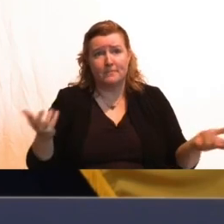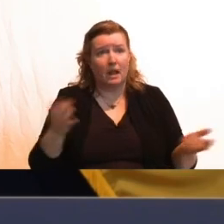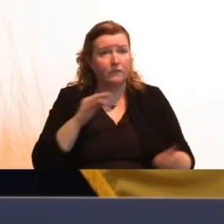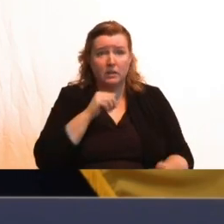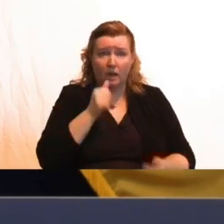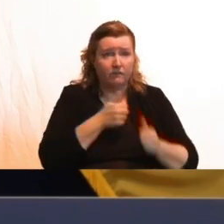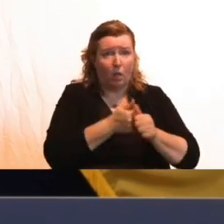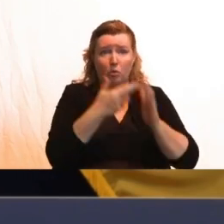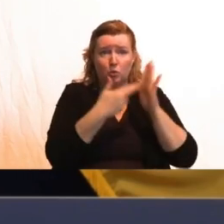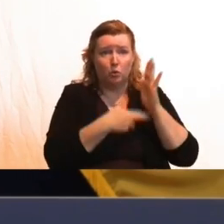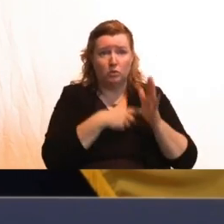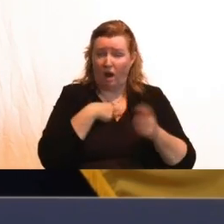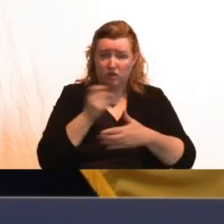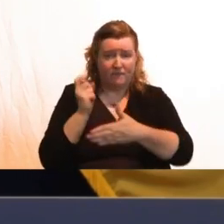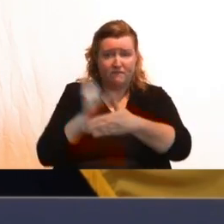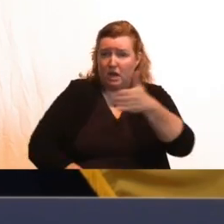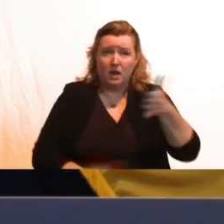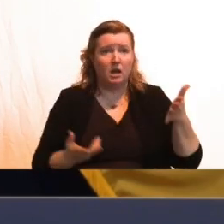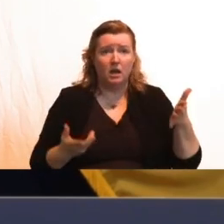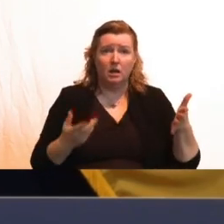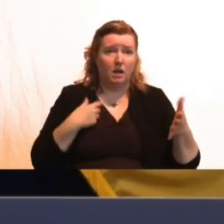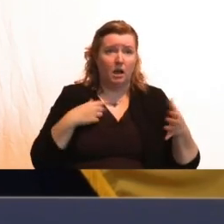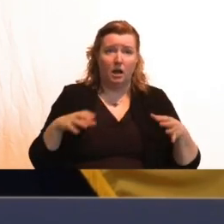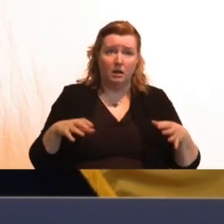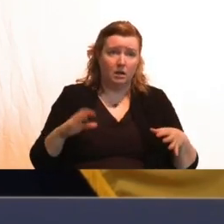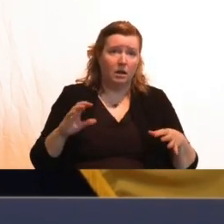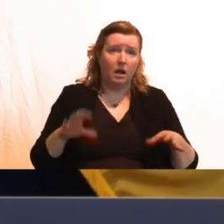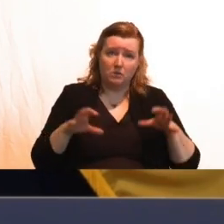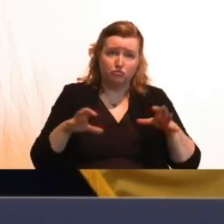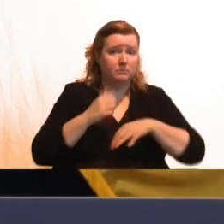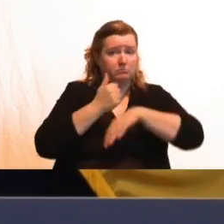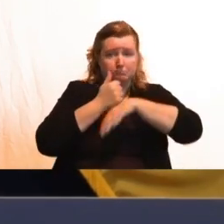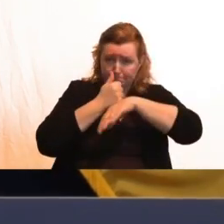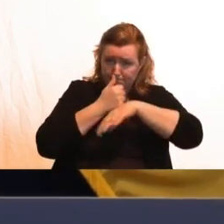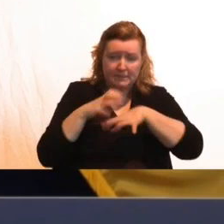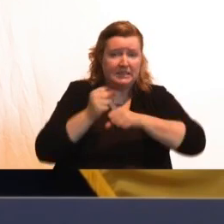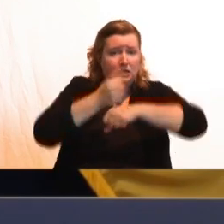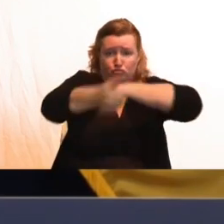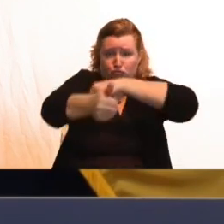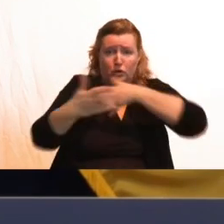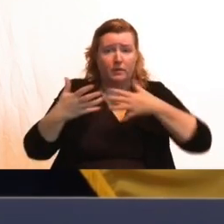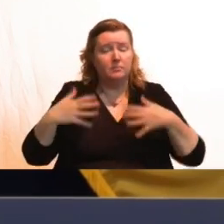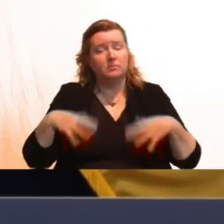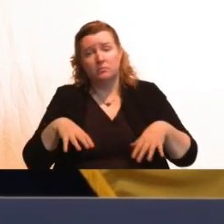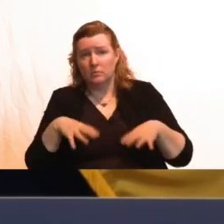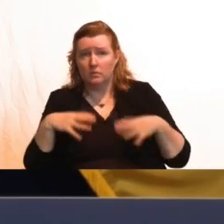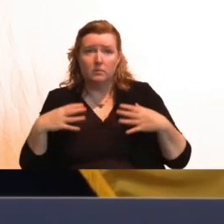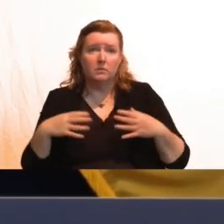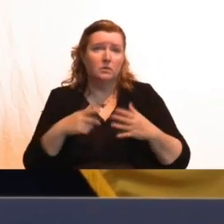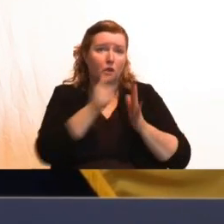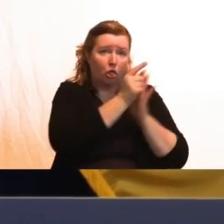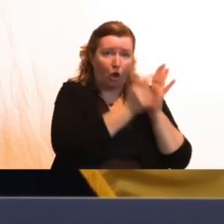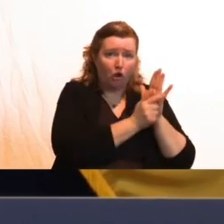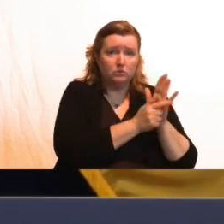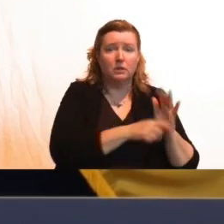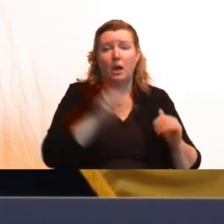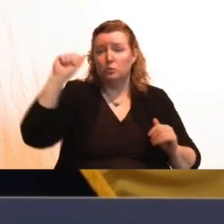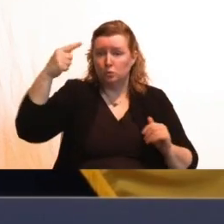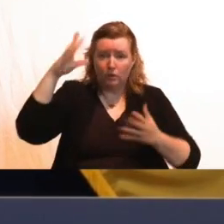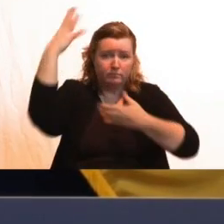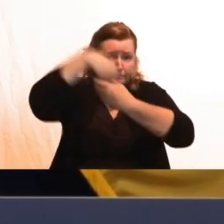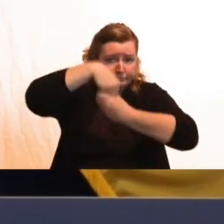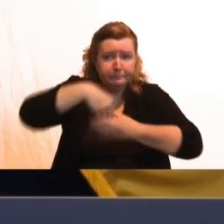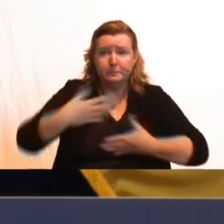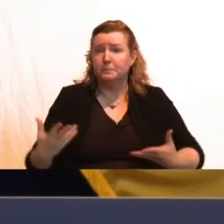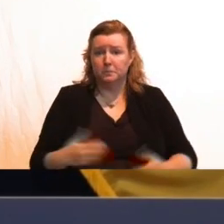Attorney General or whatever it might be. So thank you for that. Let's go to Joey, if we could. Good afternoon, Governor.